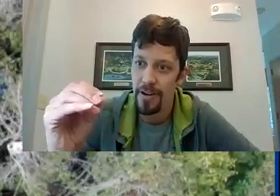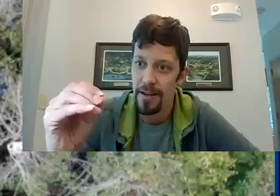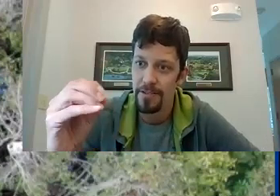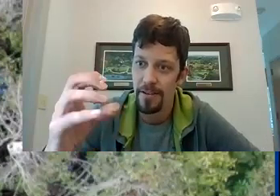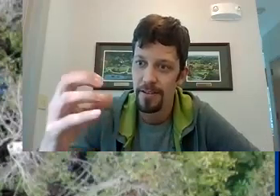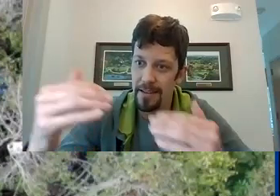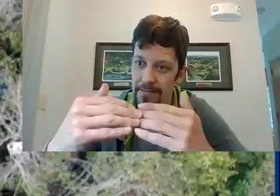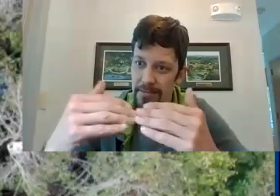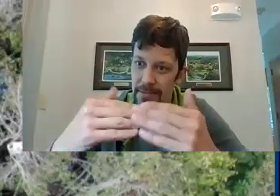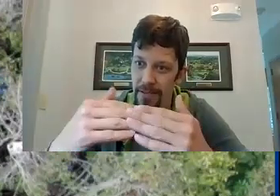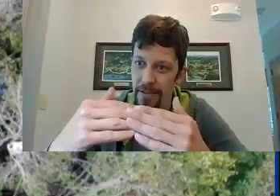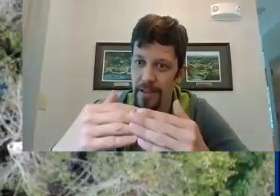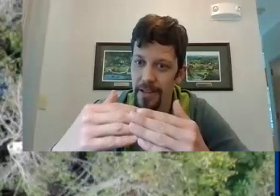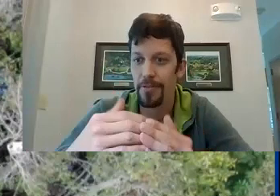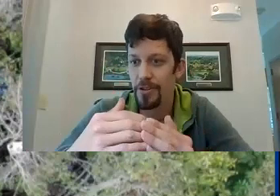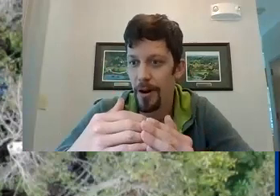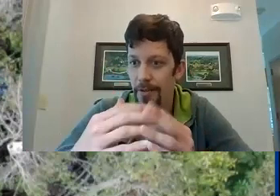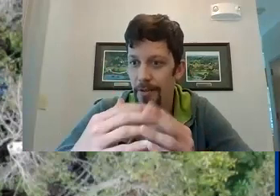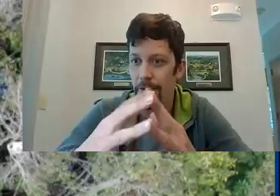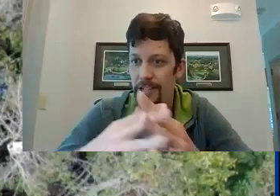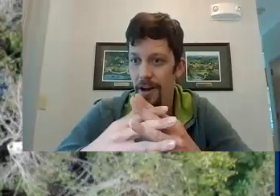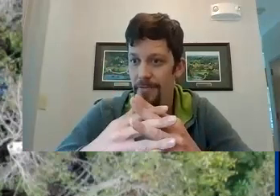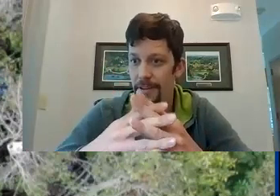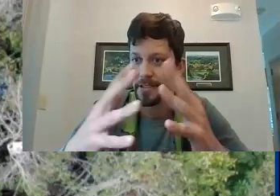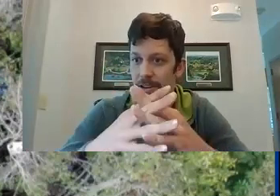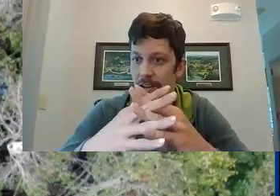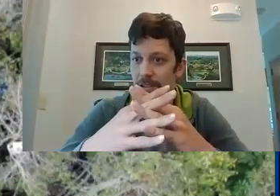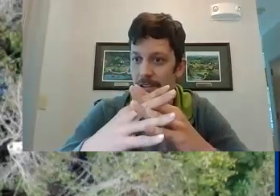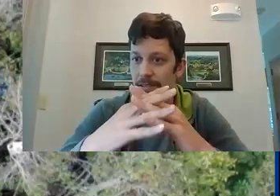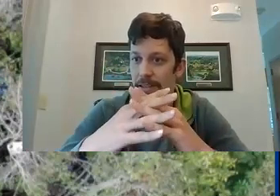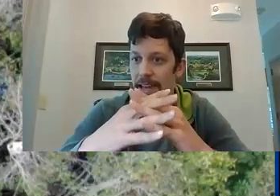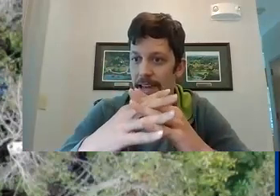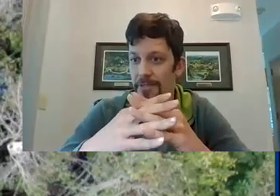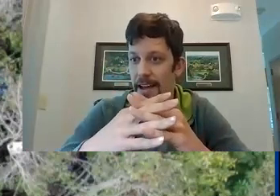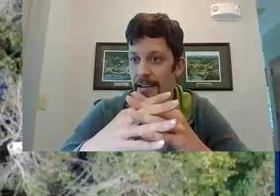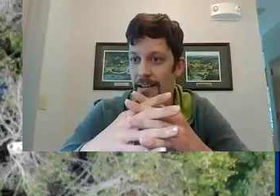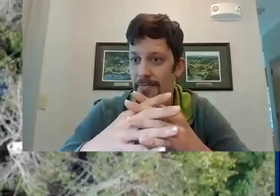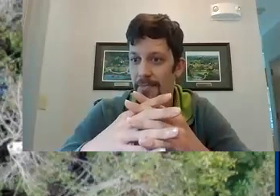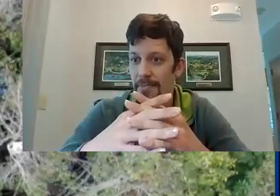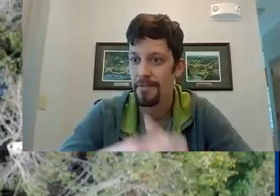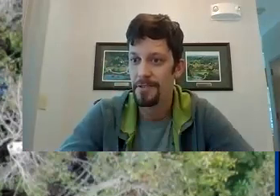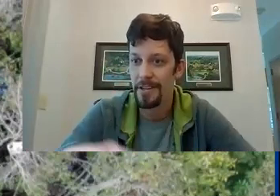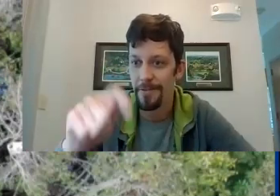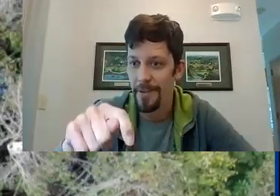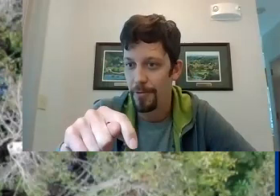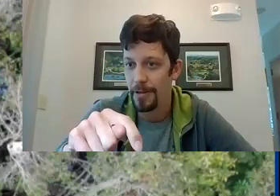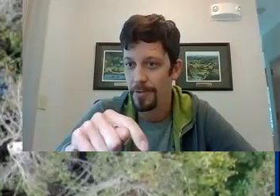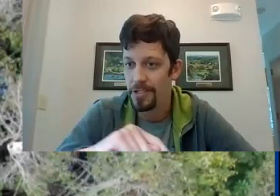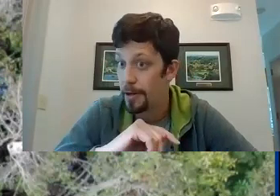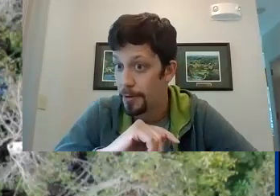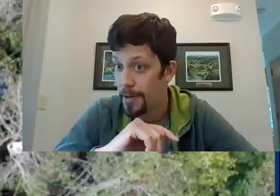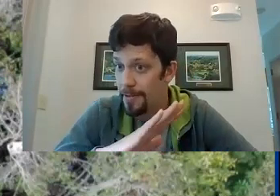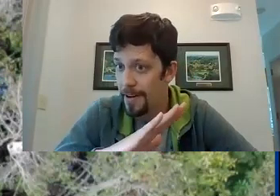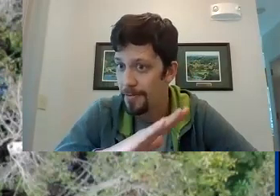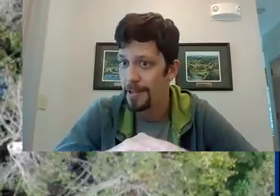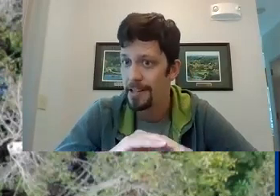traps. They're not going to like. They look sort of sharp, but they're pretty soft. They're just enough to catch a fly. But if you stuck your finger in one, which don't do